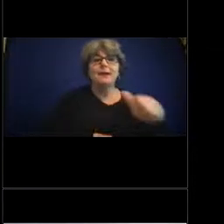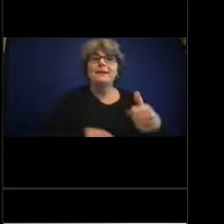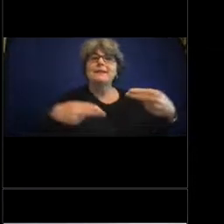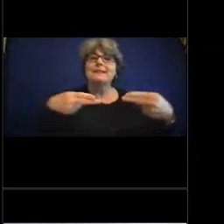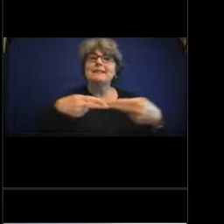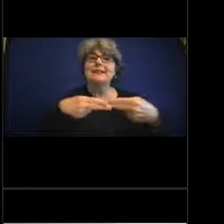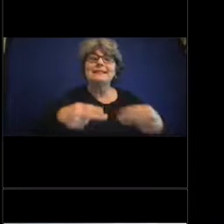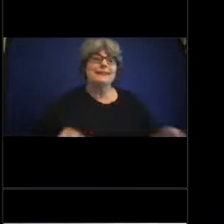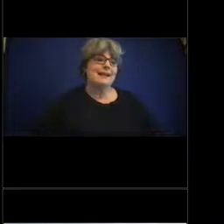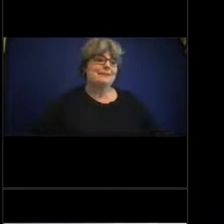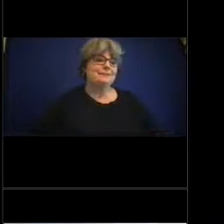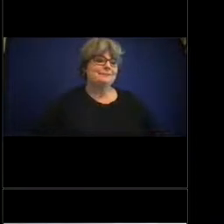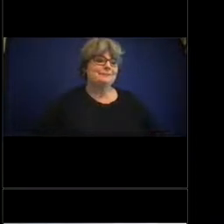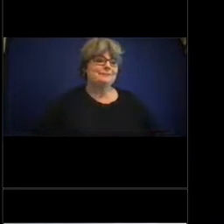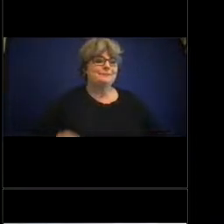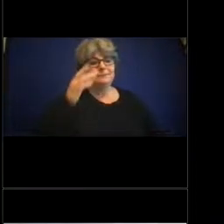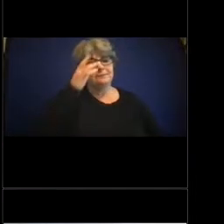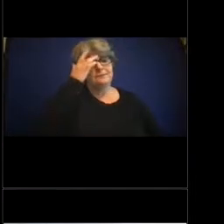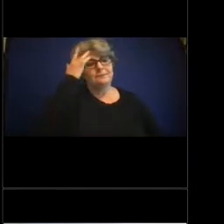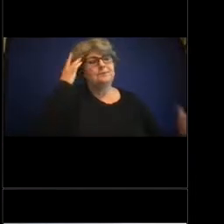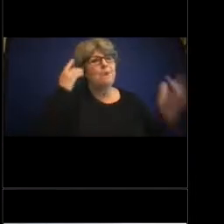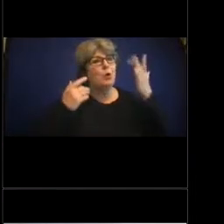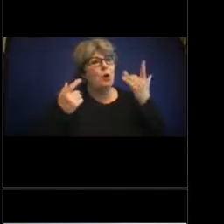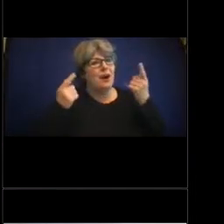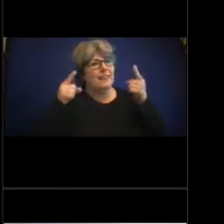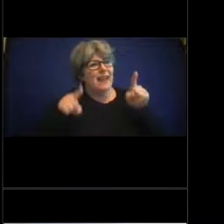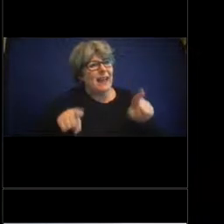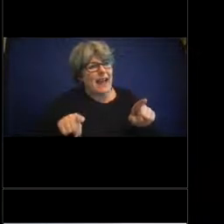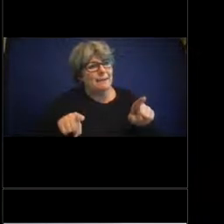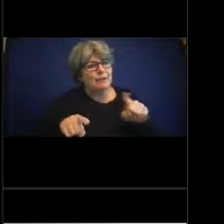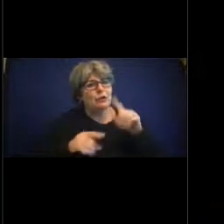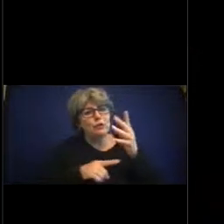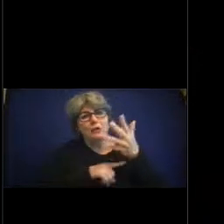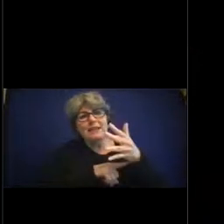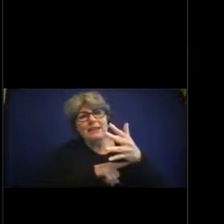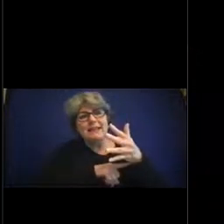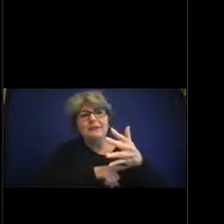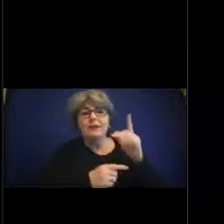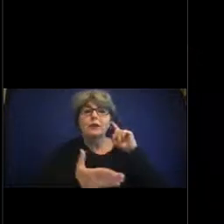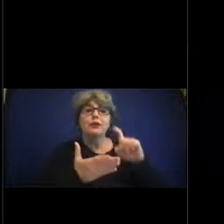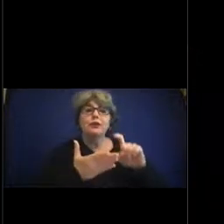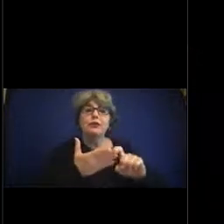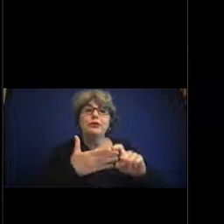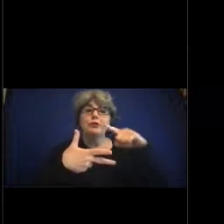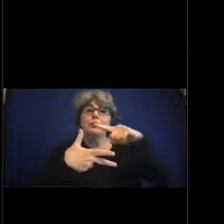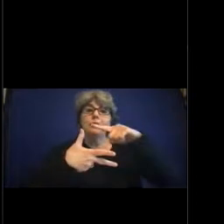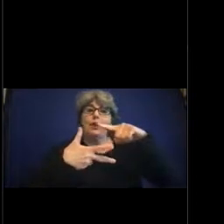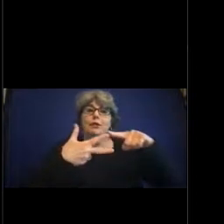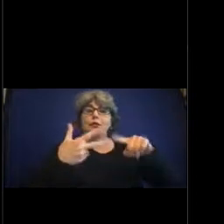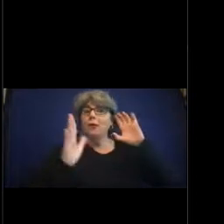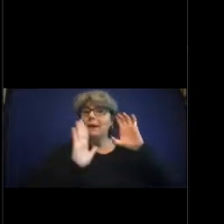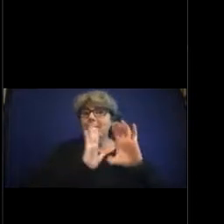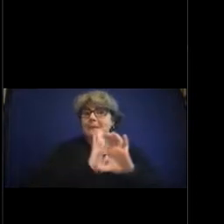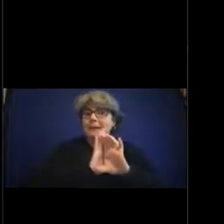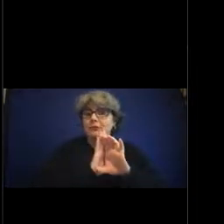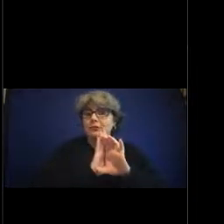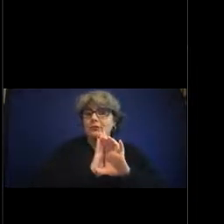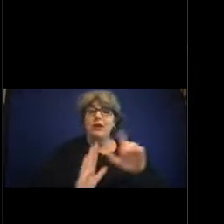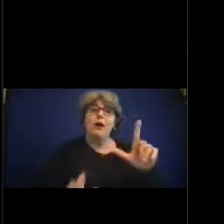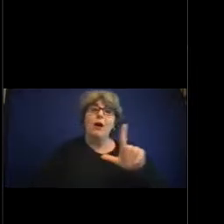to explain what caused this poor leaf to wilt. On this slide are three images. The image on the